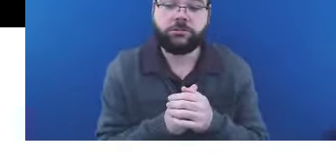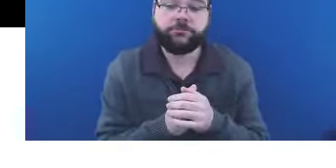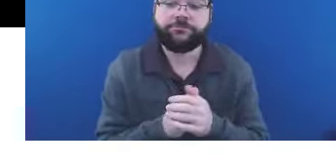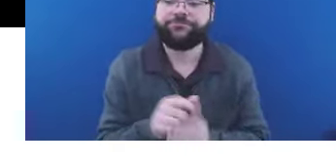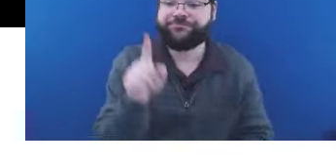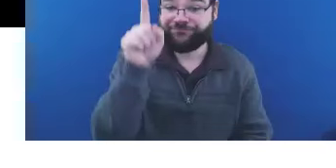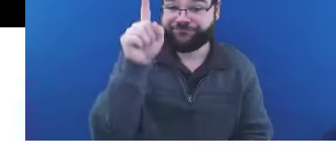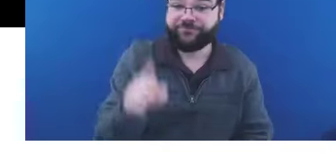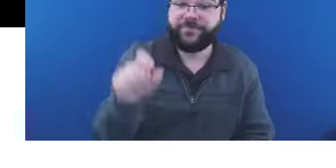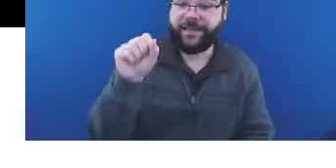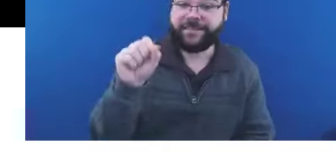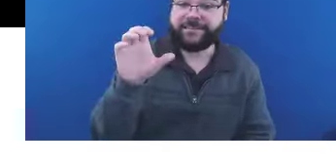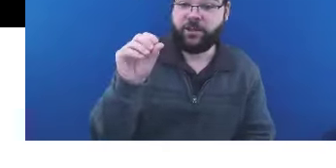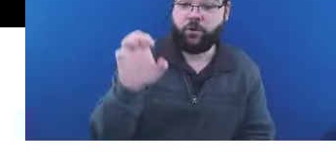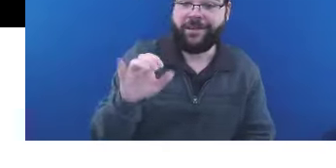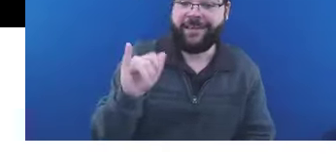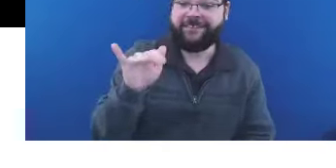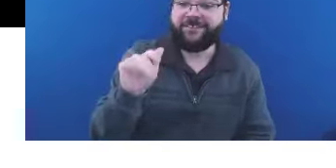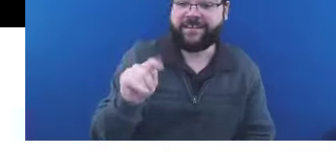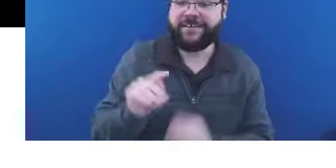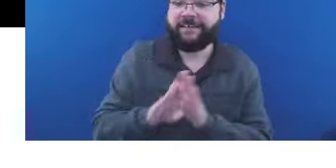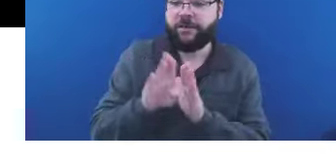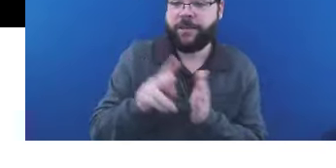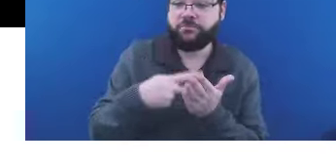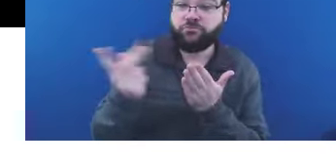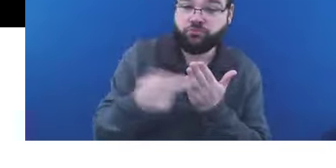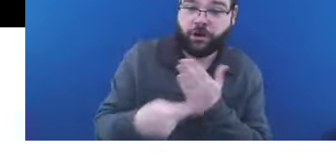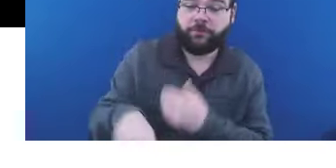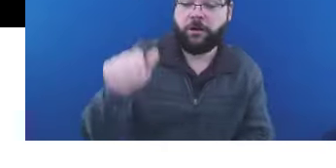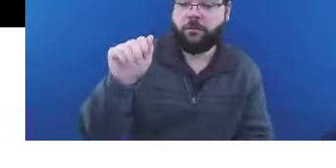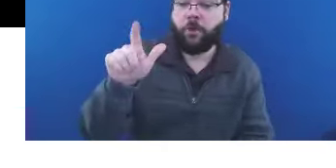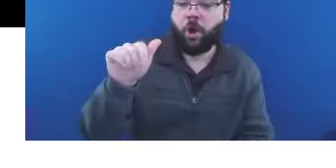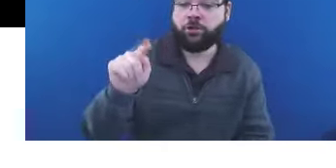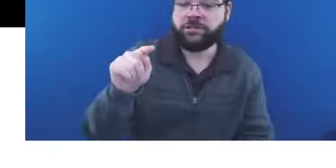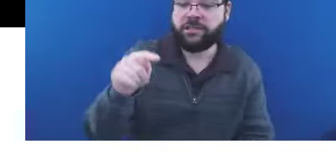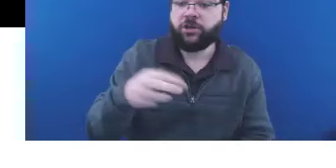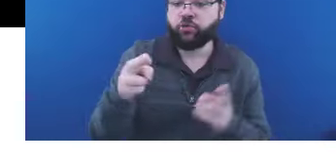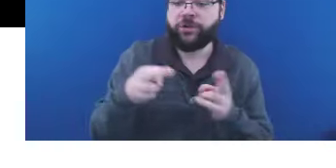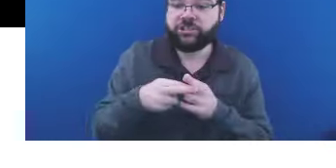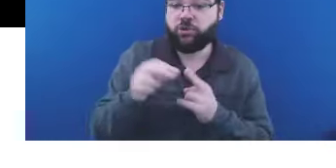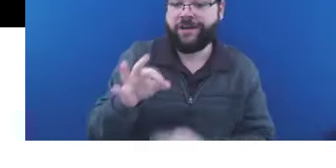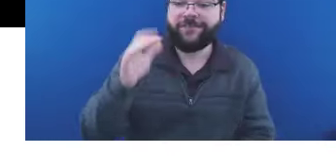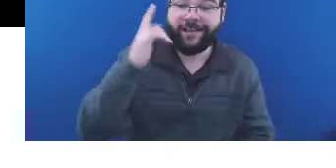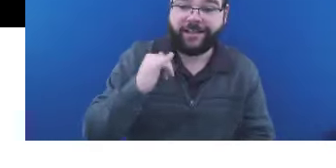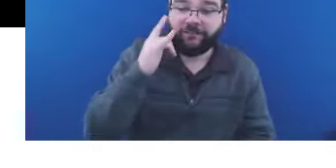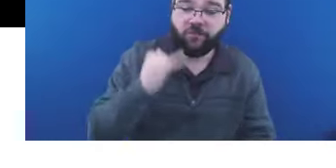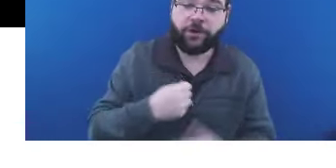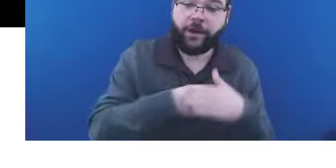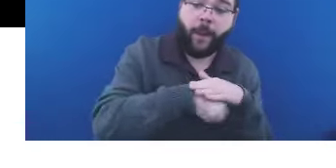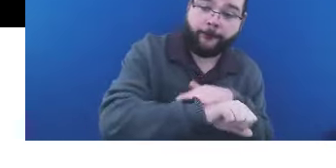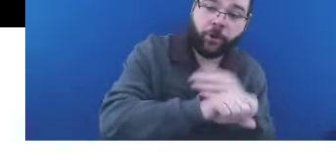on here SCOE's Infant Development Program and Alta Regional of California Birth